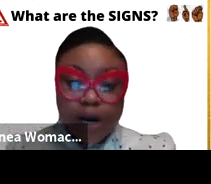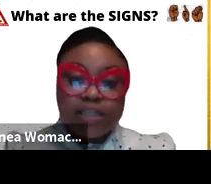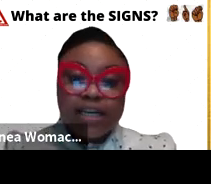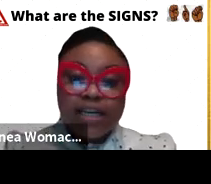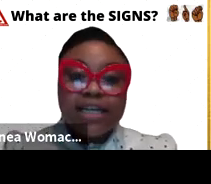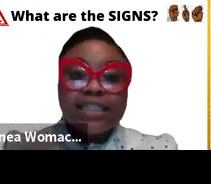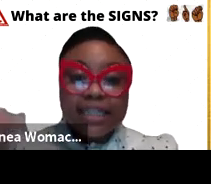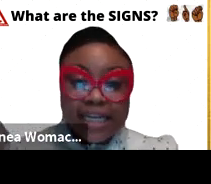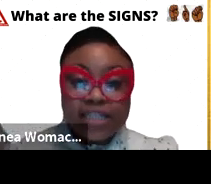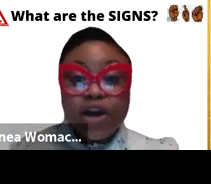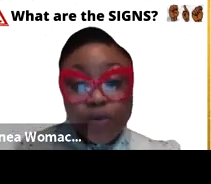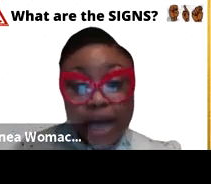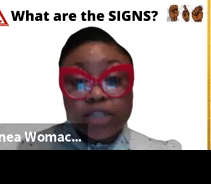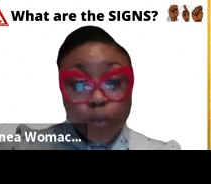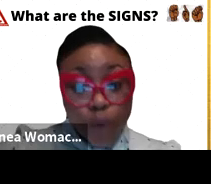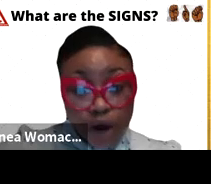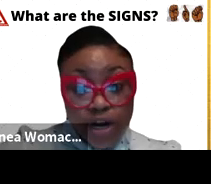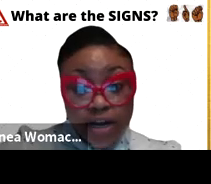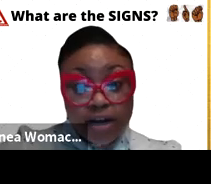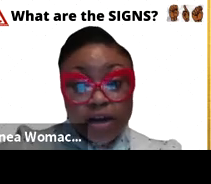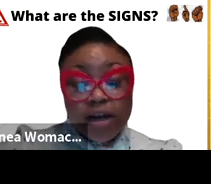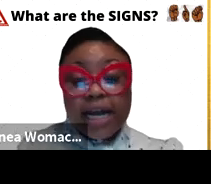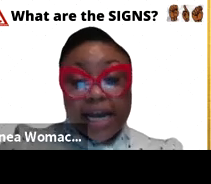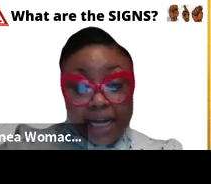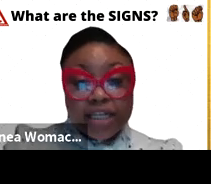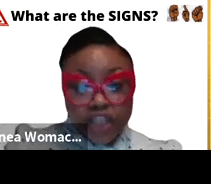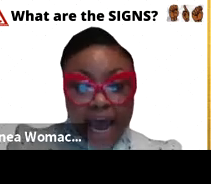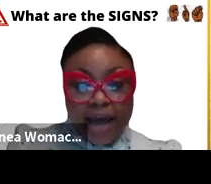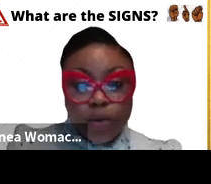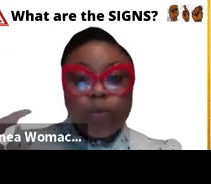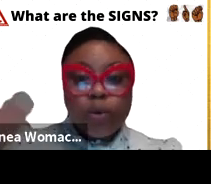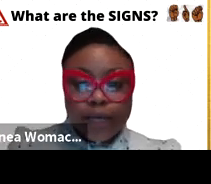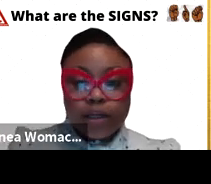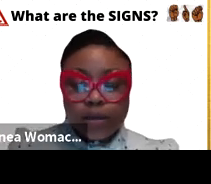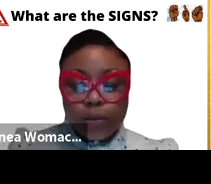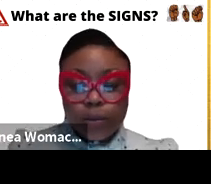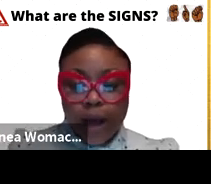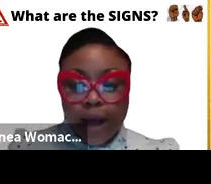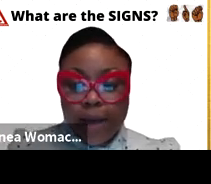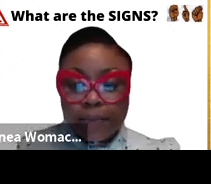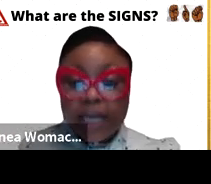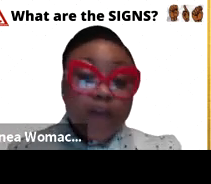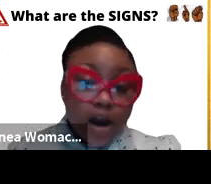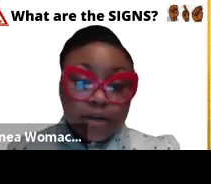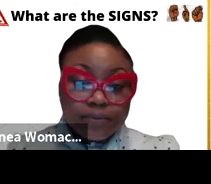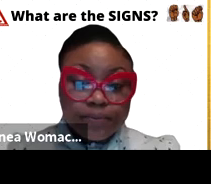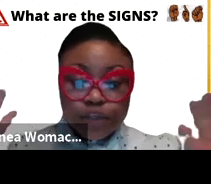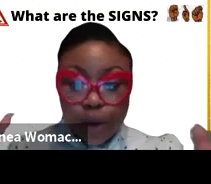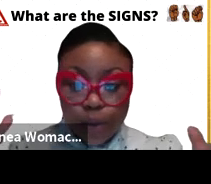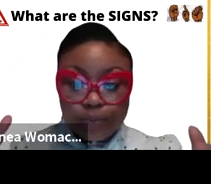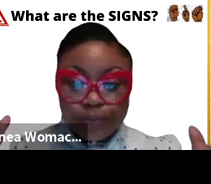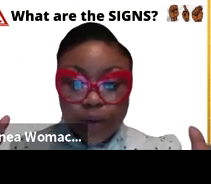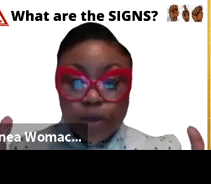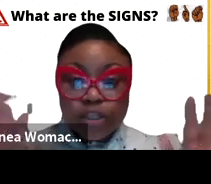first person to list the correct word in the chat will win the gift card.